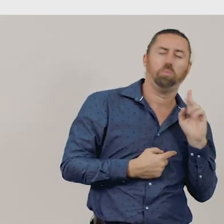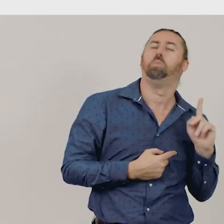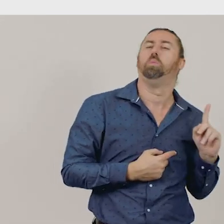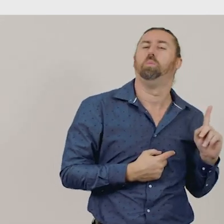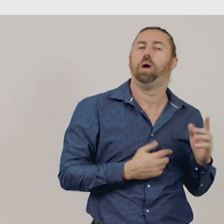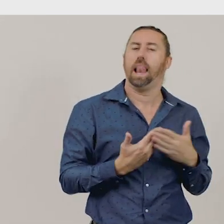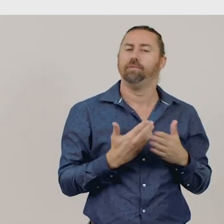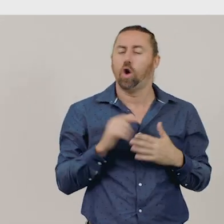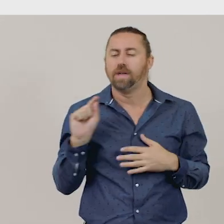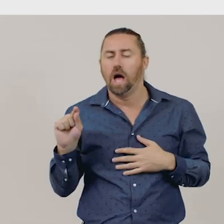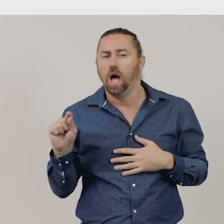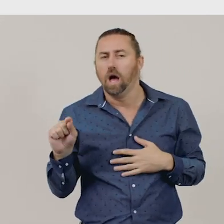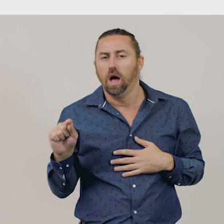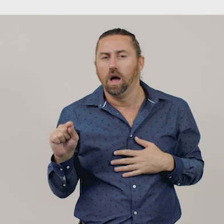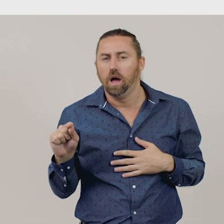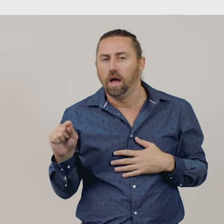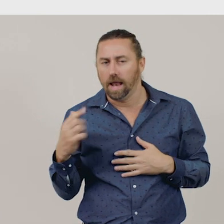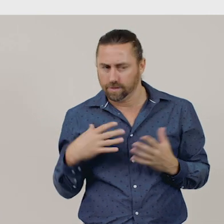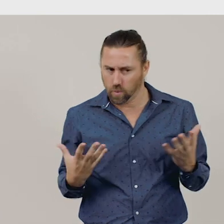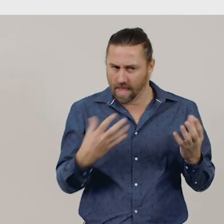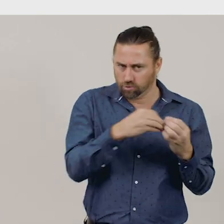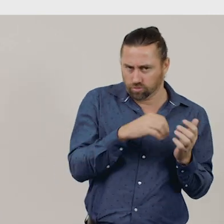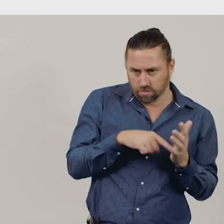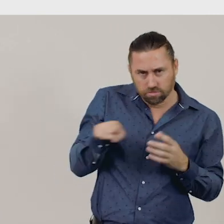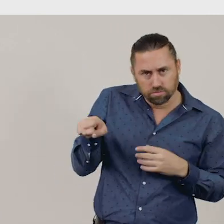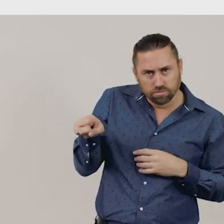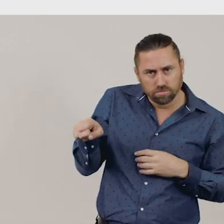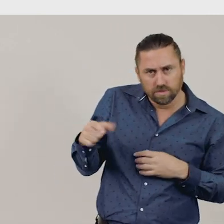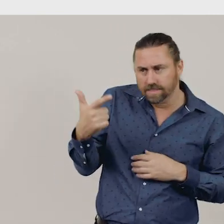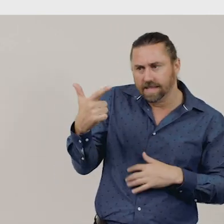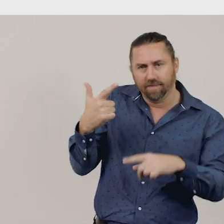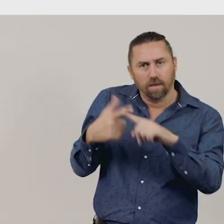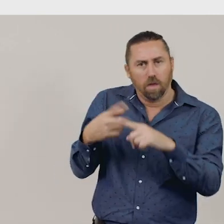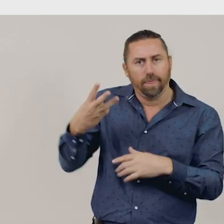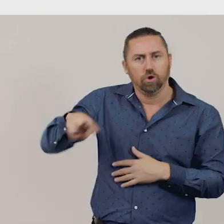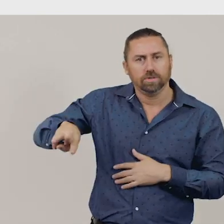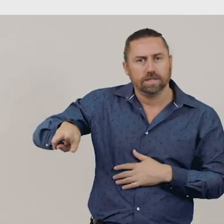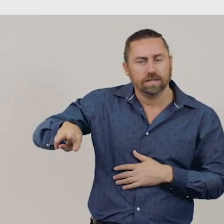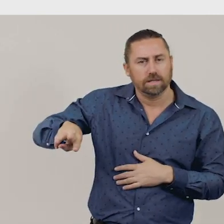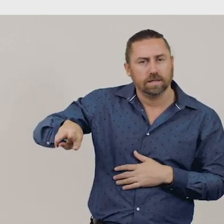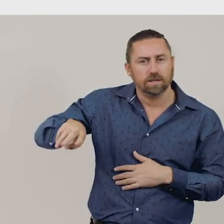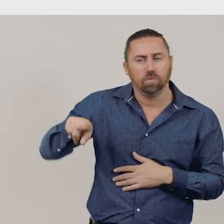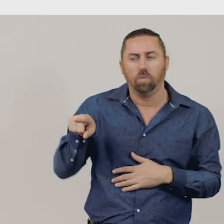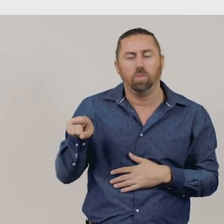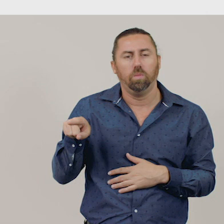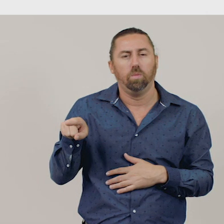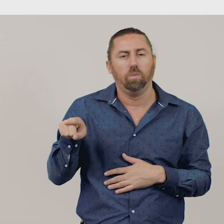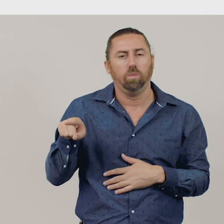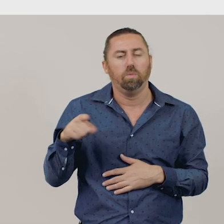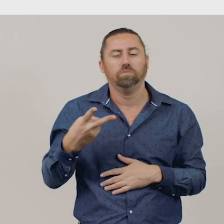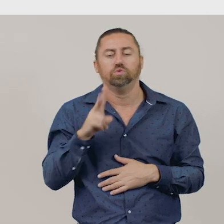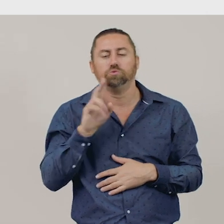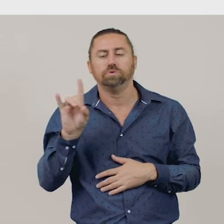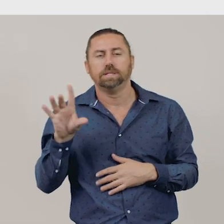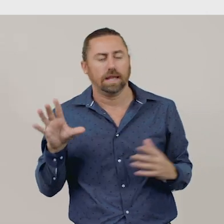1,400. Now we have to compensate by adding 7 extra lots of 30. Now we'll